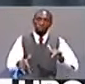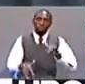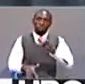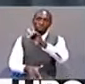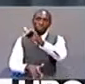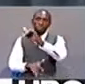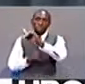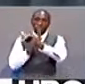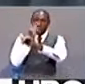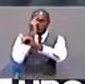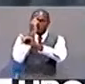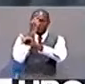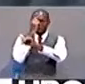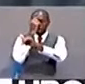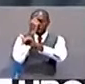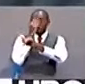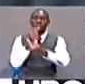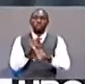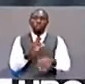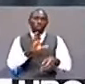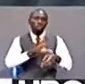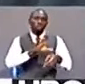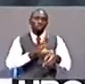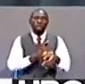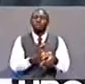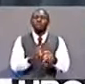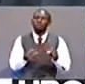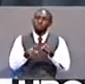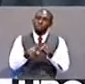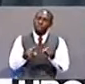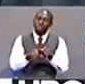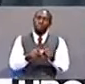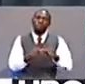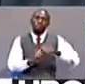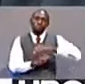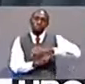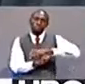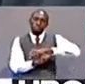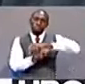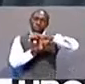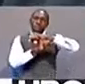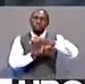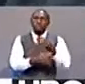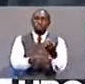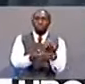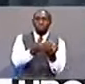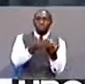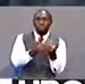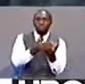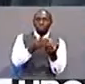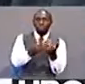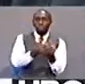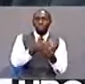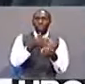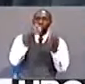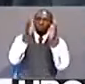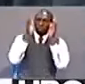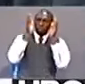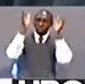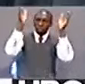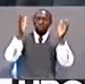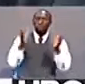Church was there, the Catholic Archdiocese of Kampala, to take care of the Archbishop, to offer the best